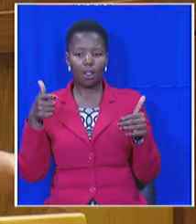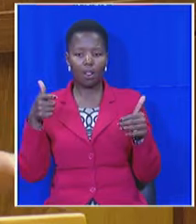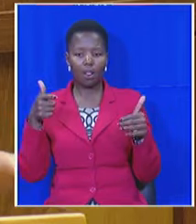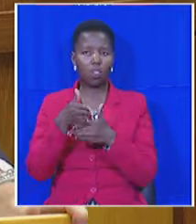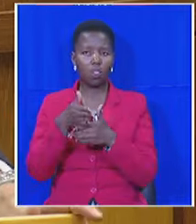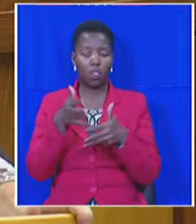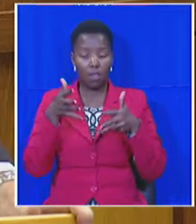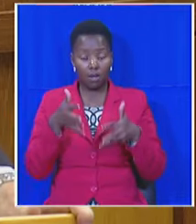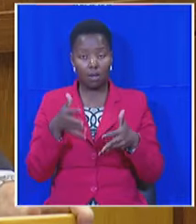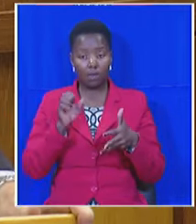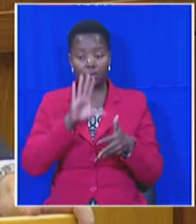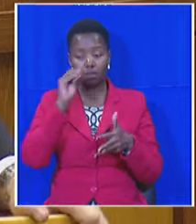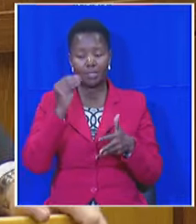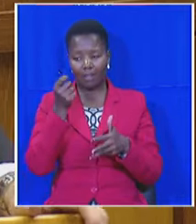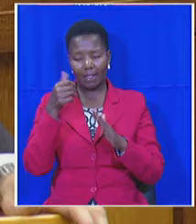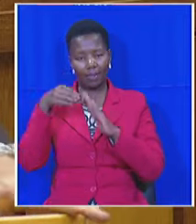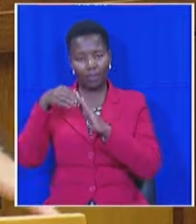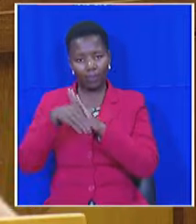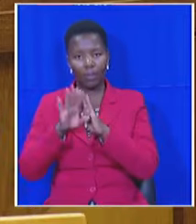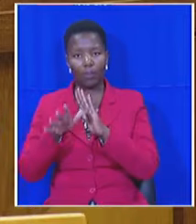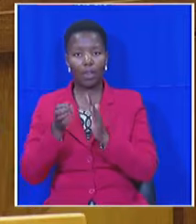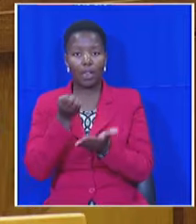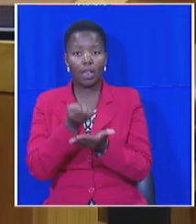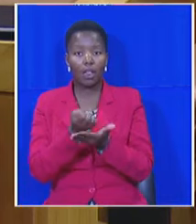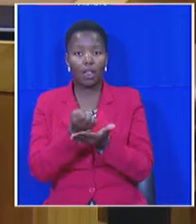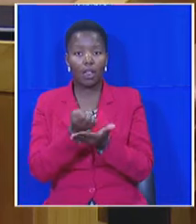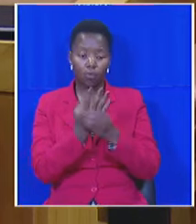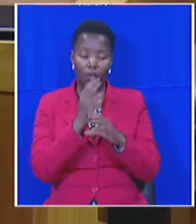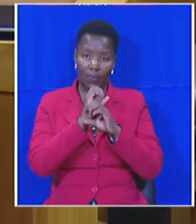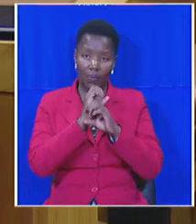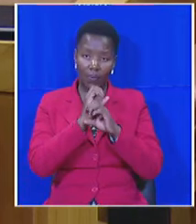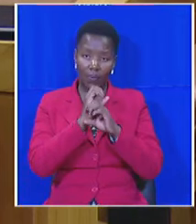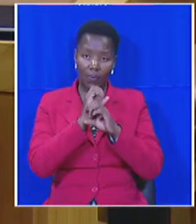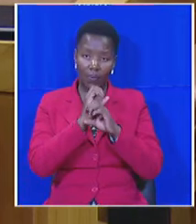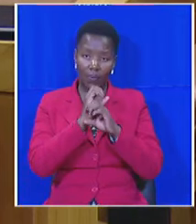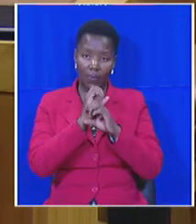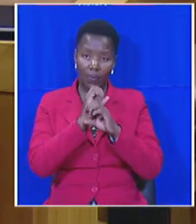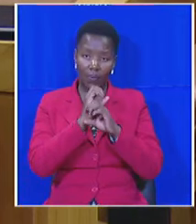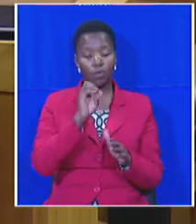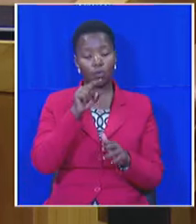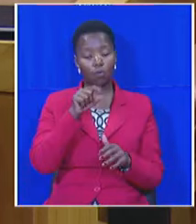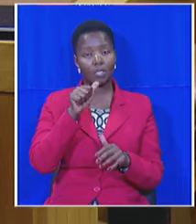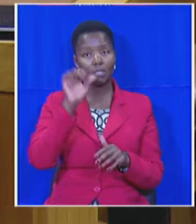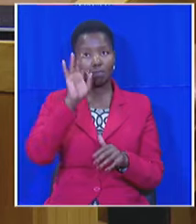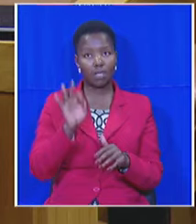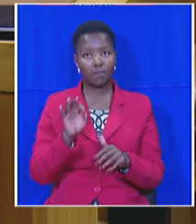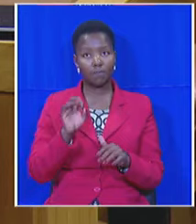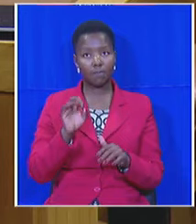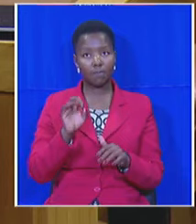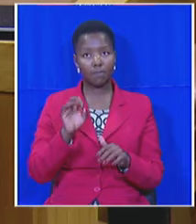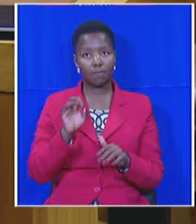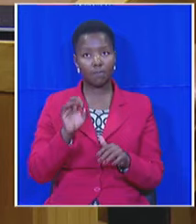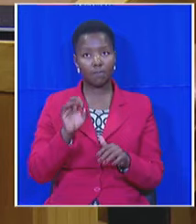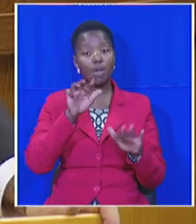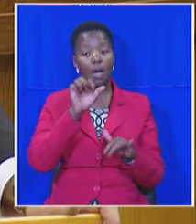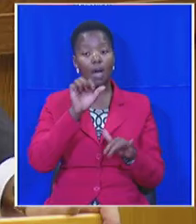at a tipping point. Economic growth is collapsing to 0.6%. 8.9 million people do